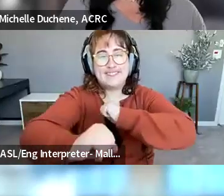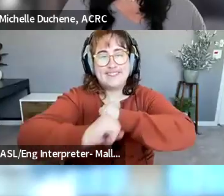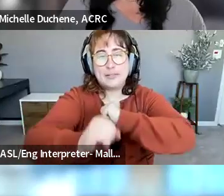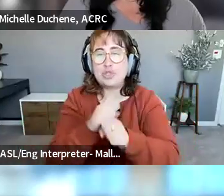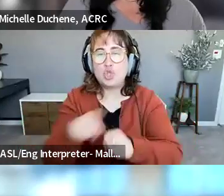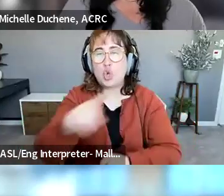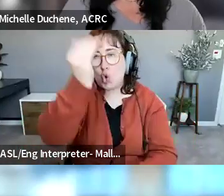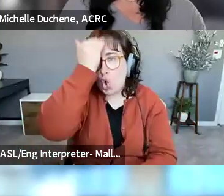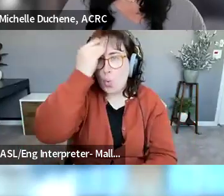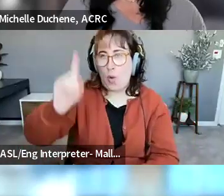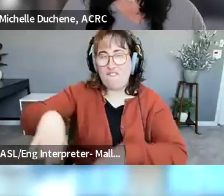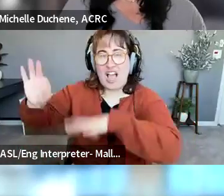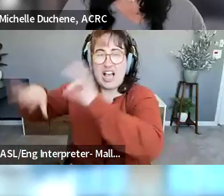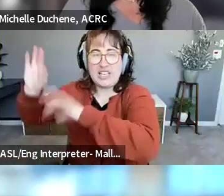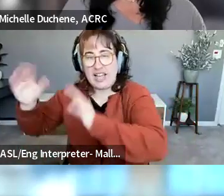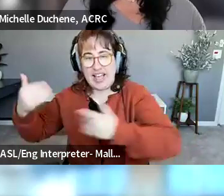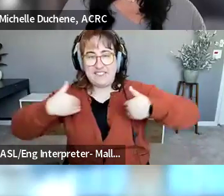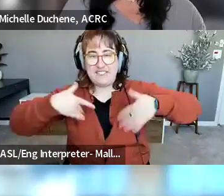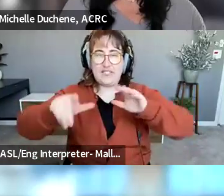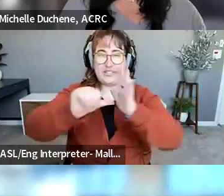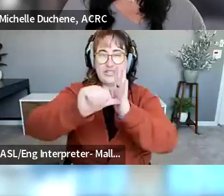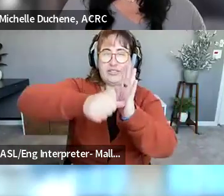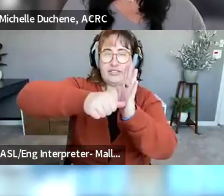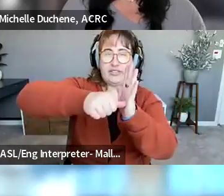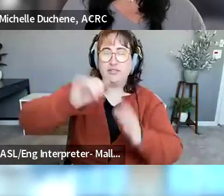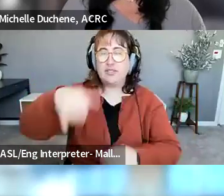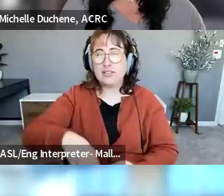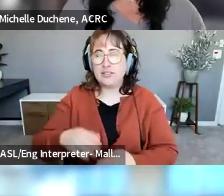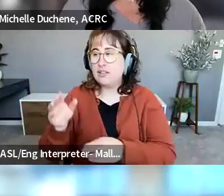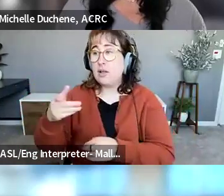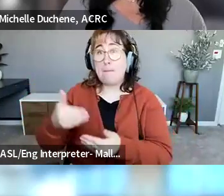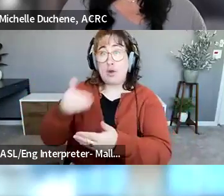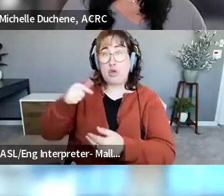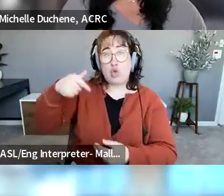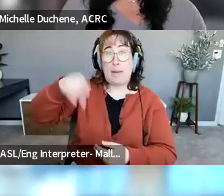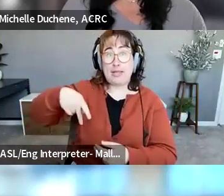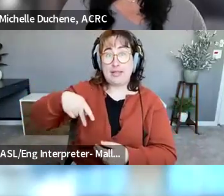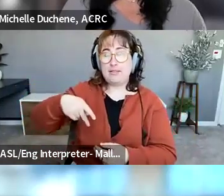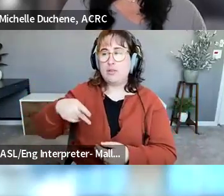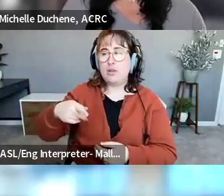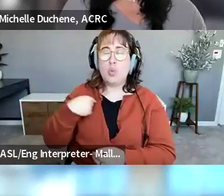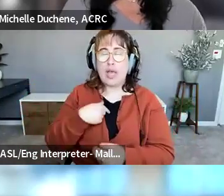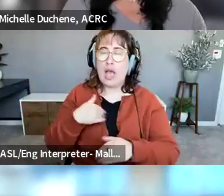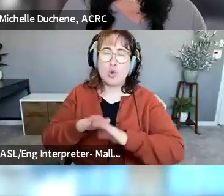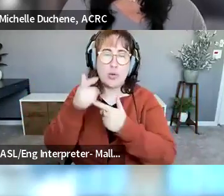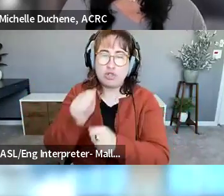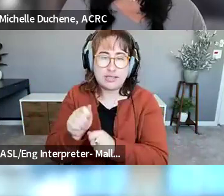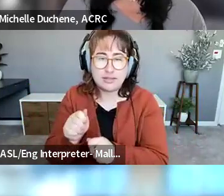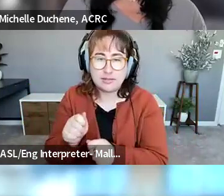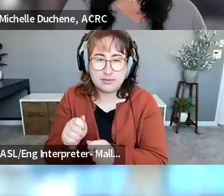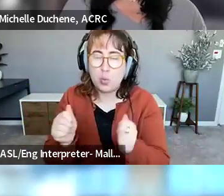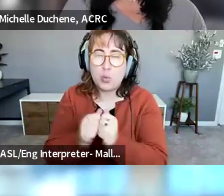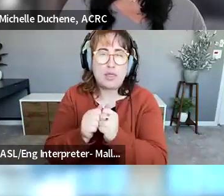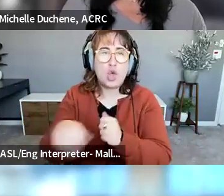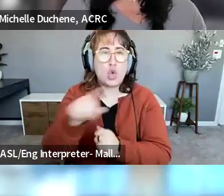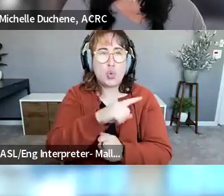you all know where to find the resources. And then just like the previous QIPs, we have no interest whatsoever in you